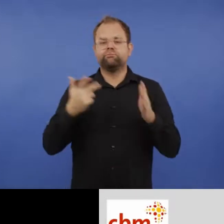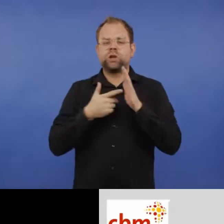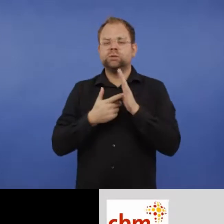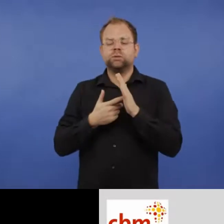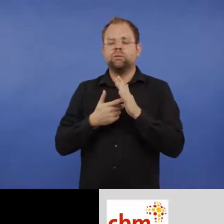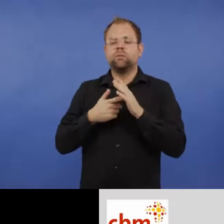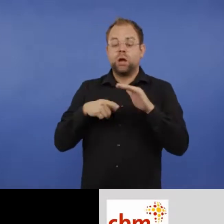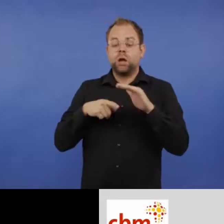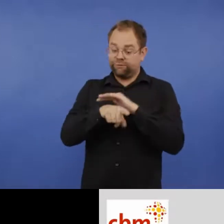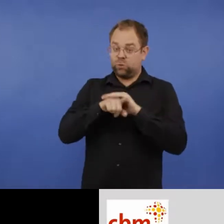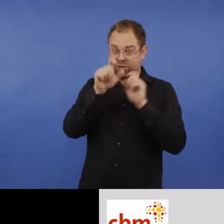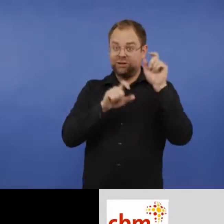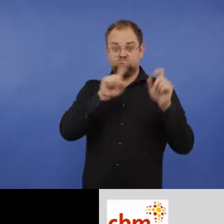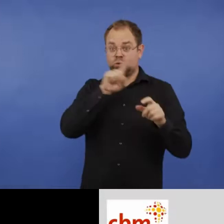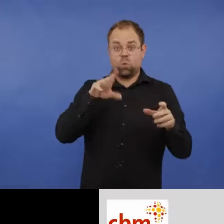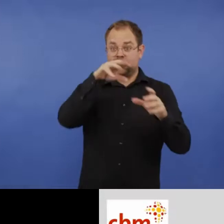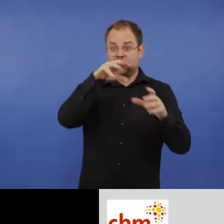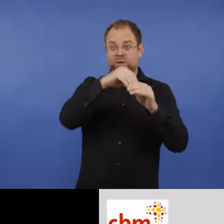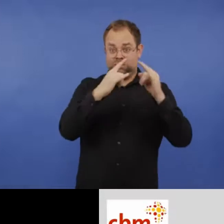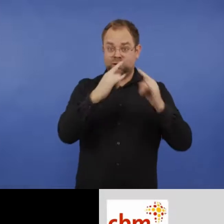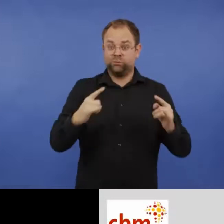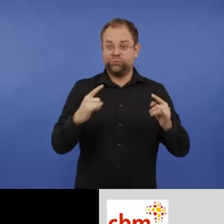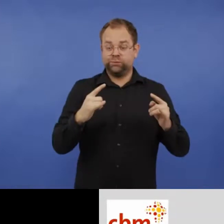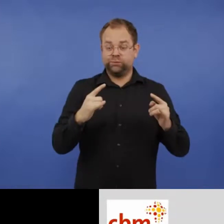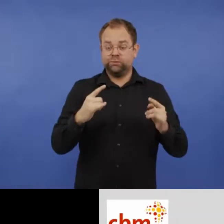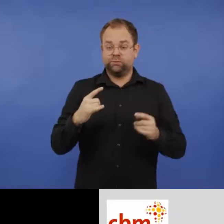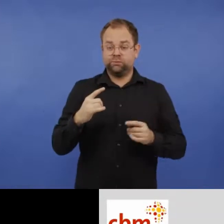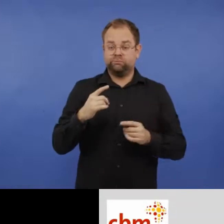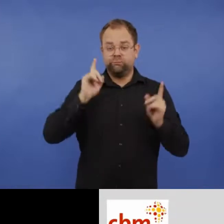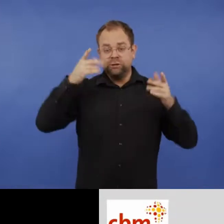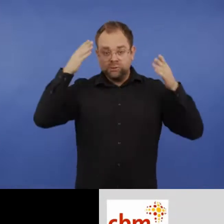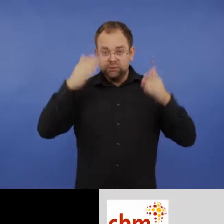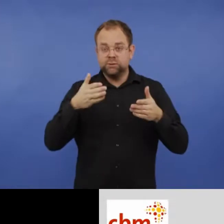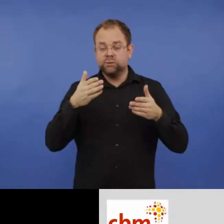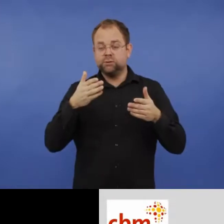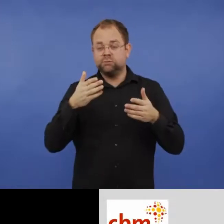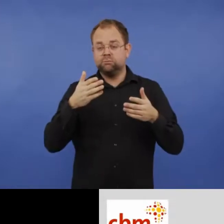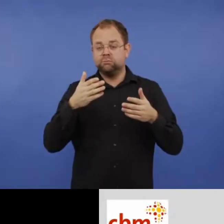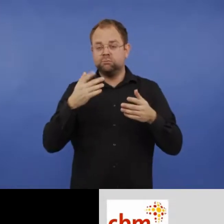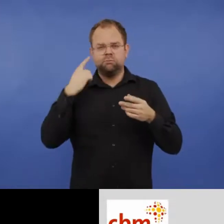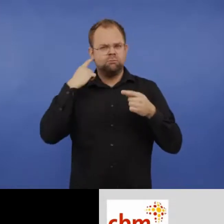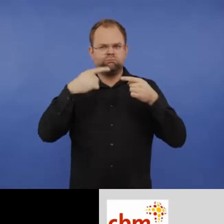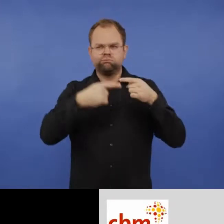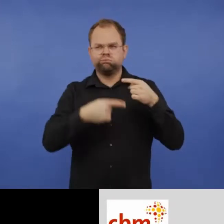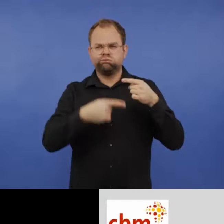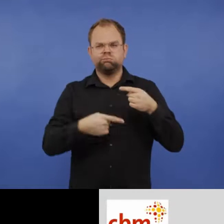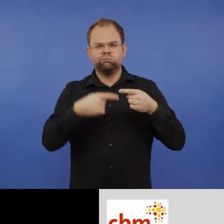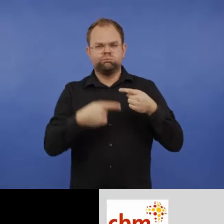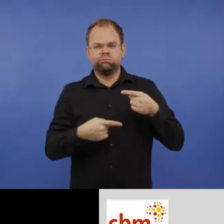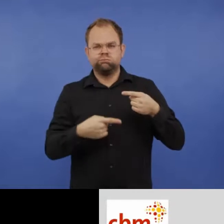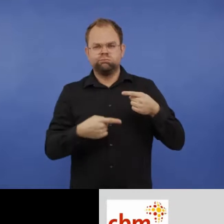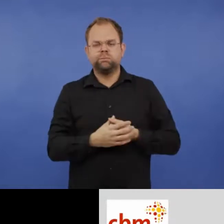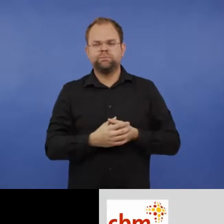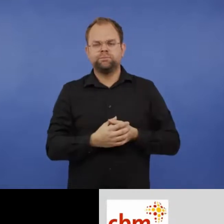currency depreciation, and fuel shortage. And the majority of refugees and asylum seekers face high level